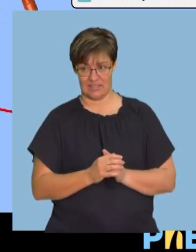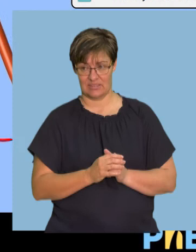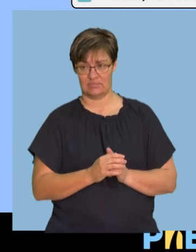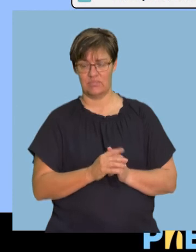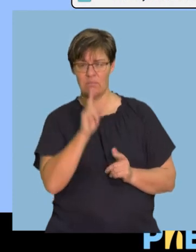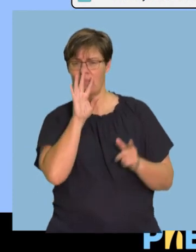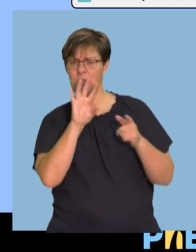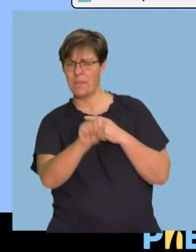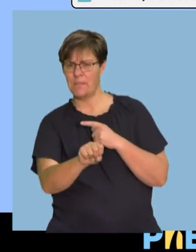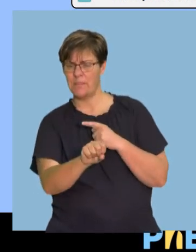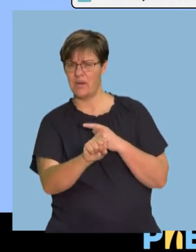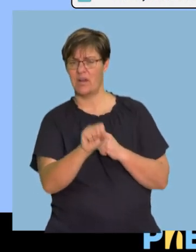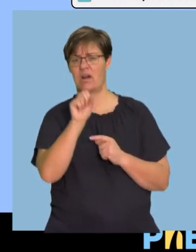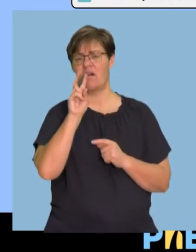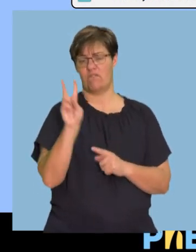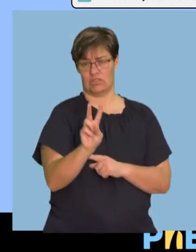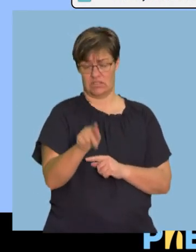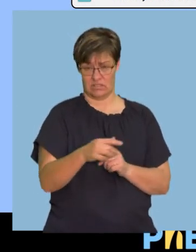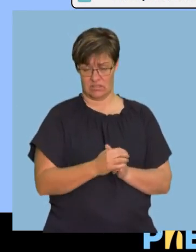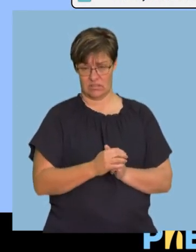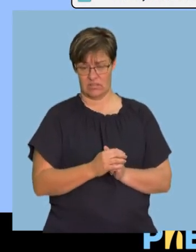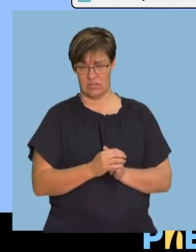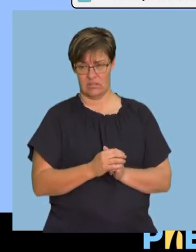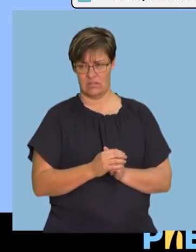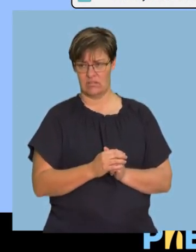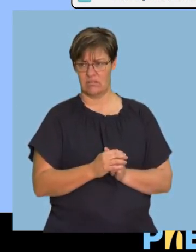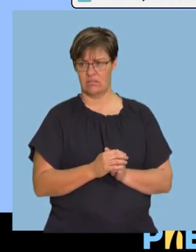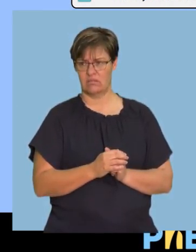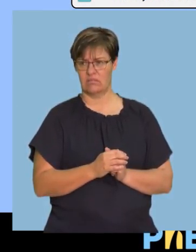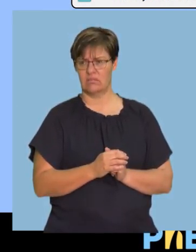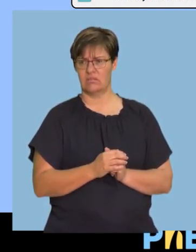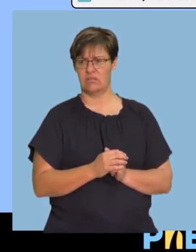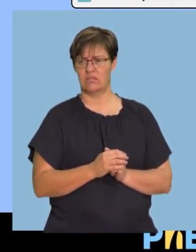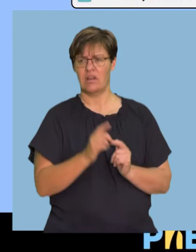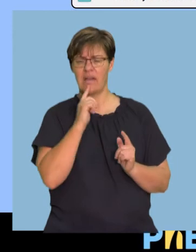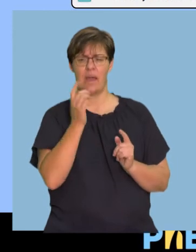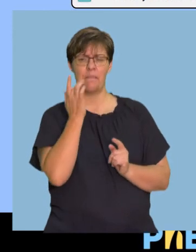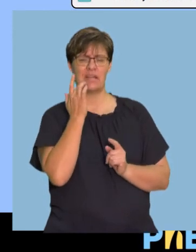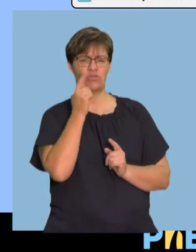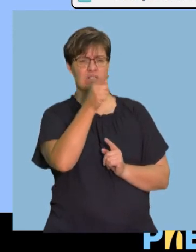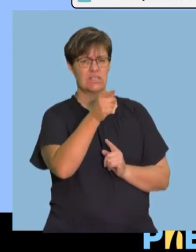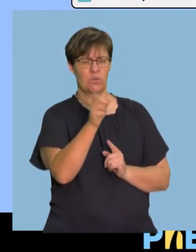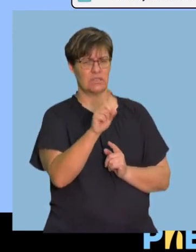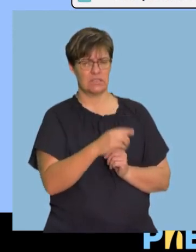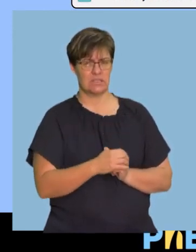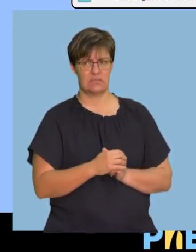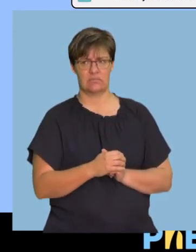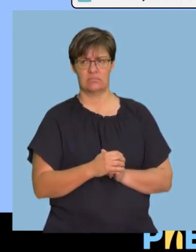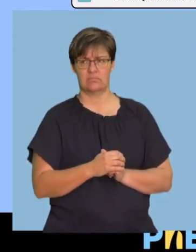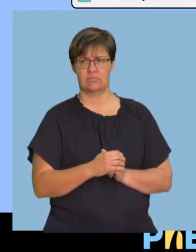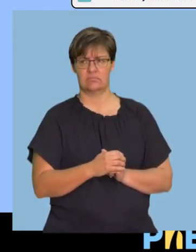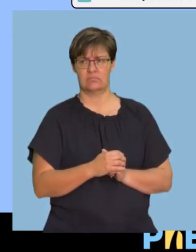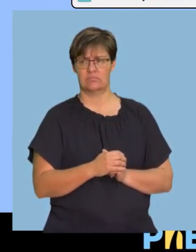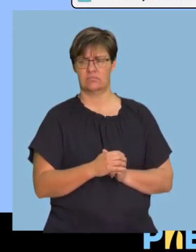regarding the voltage, okay? So what is the voltage across the battery? The voltage across the